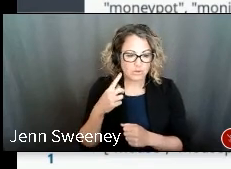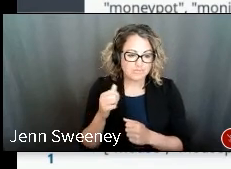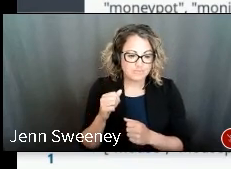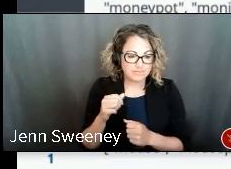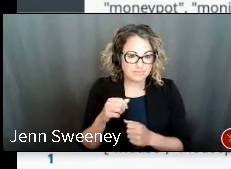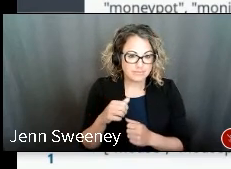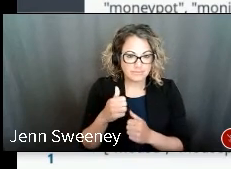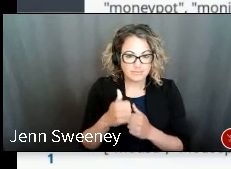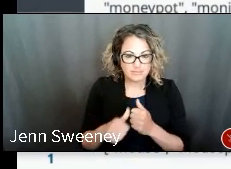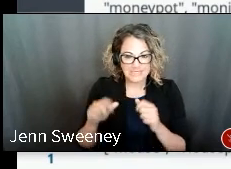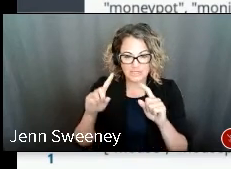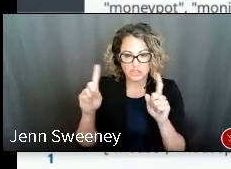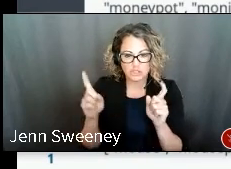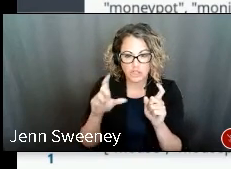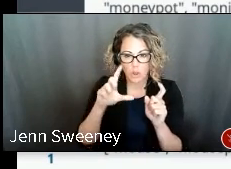loop? So